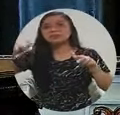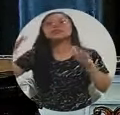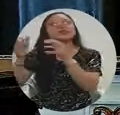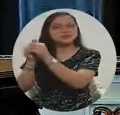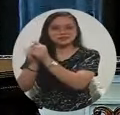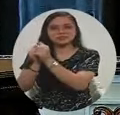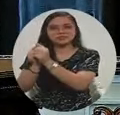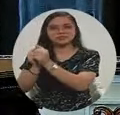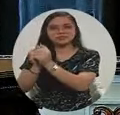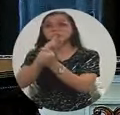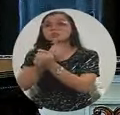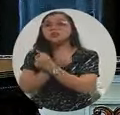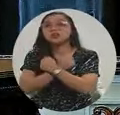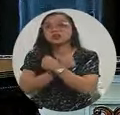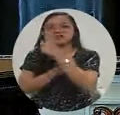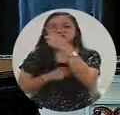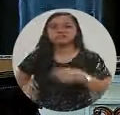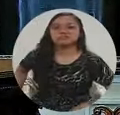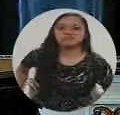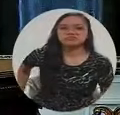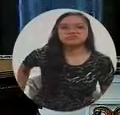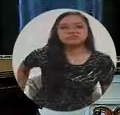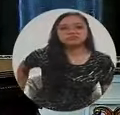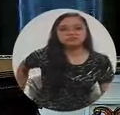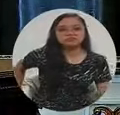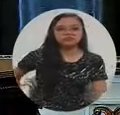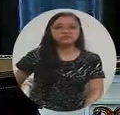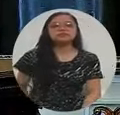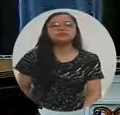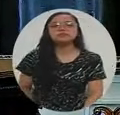the group. They were trying to evangelize the whole island.